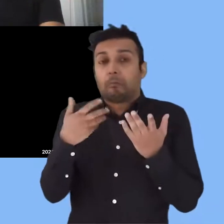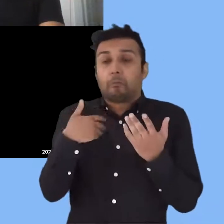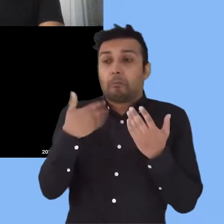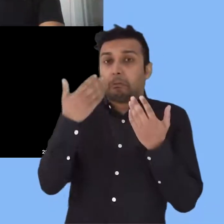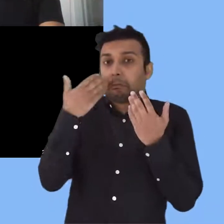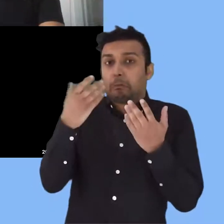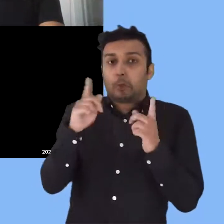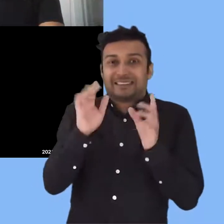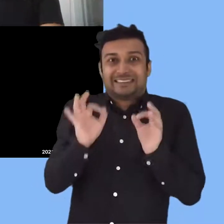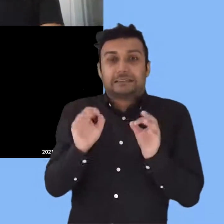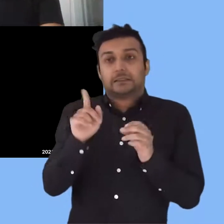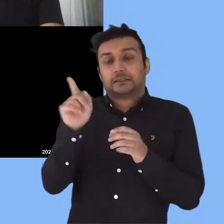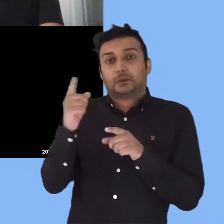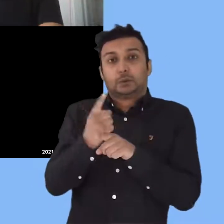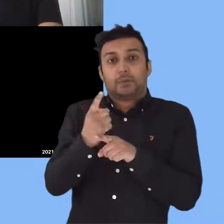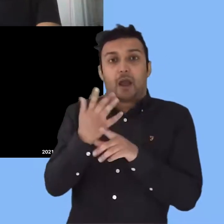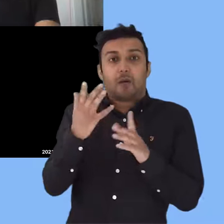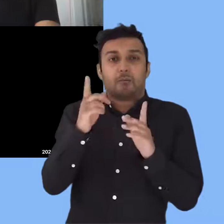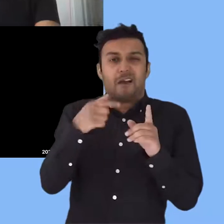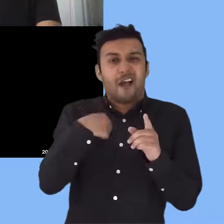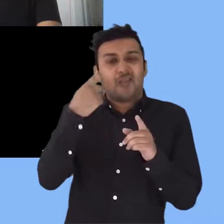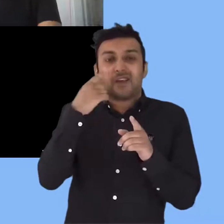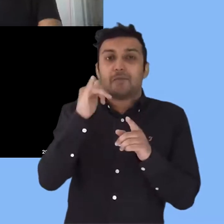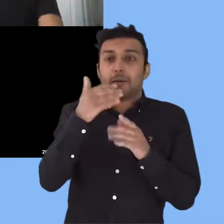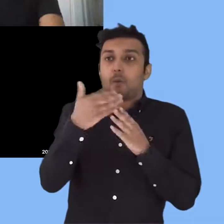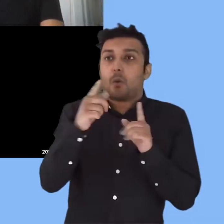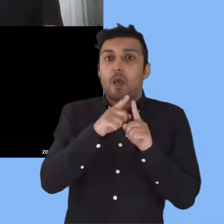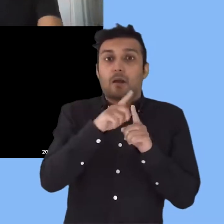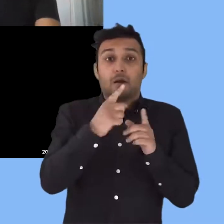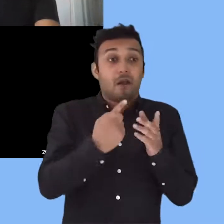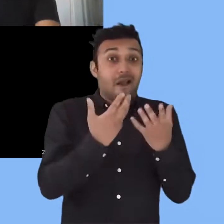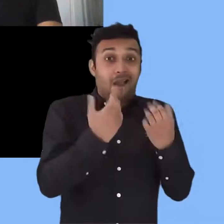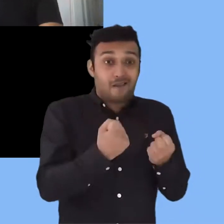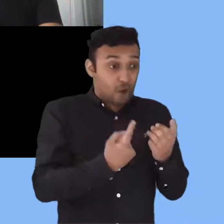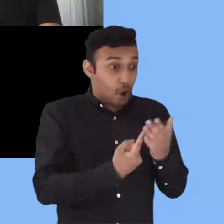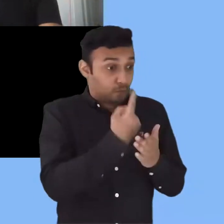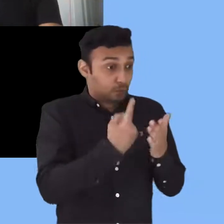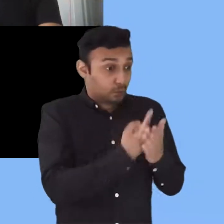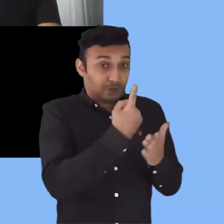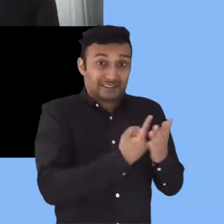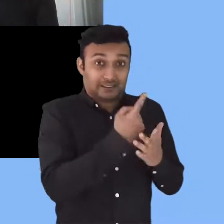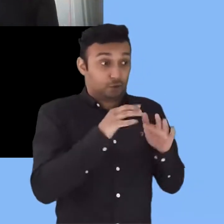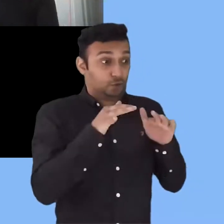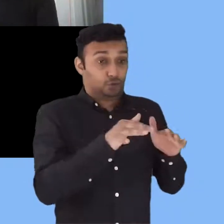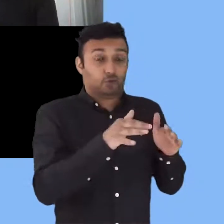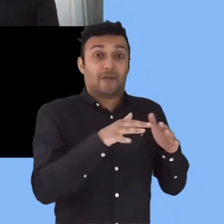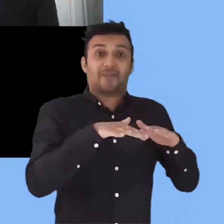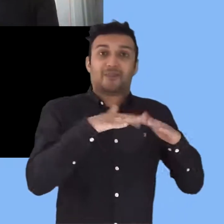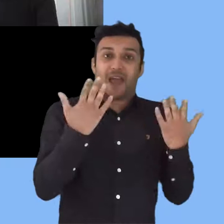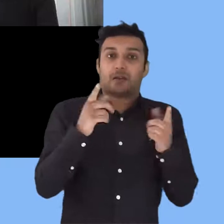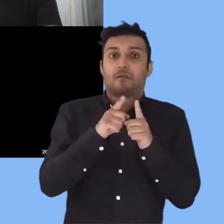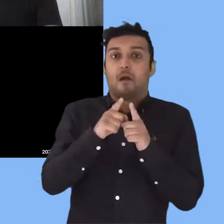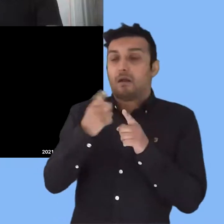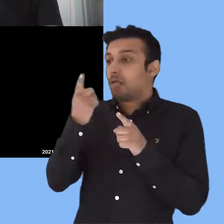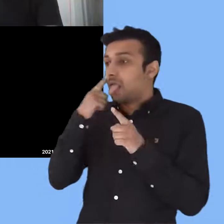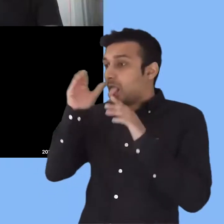they're referring to, but maybe in the broad sense of opportunities presented, as opposed to looking at,